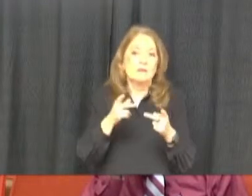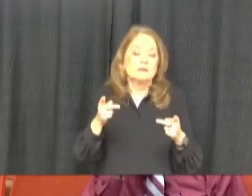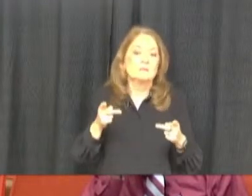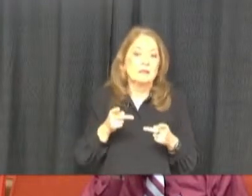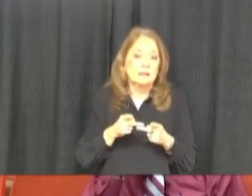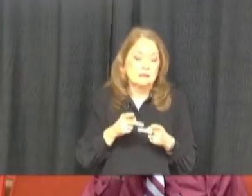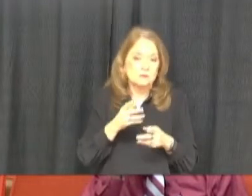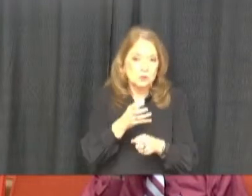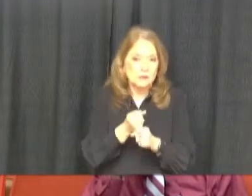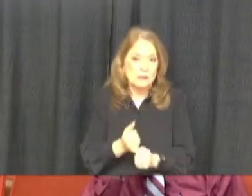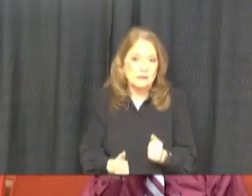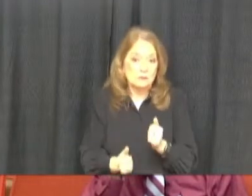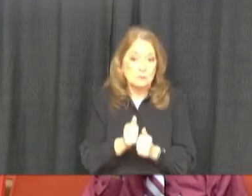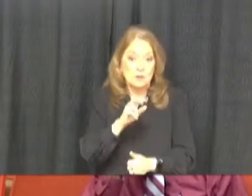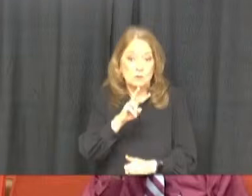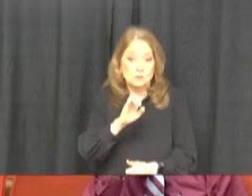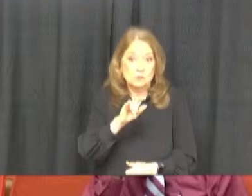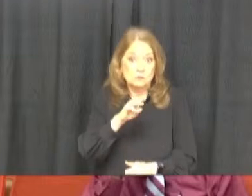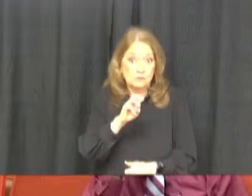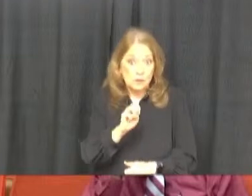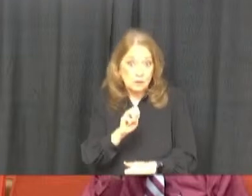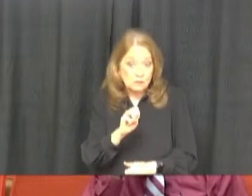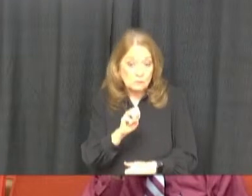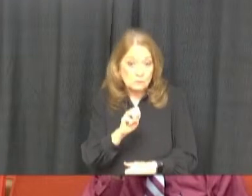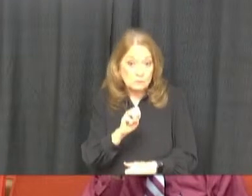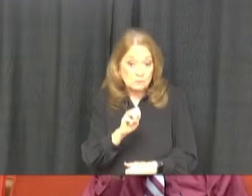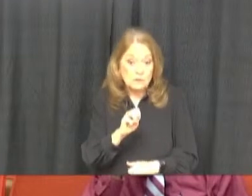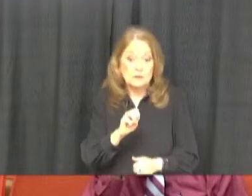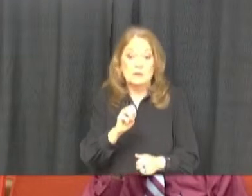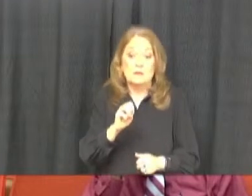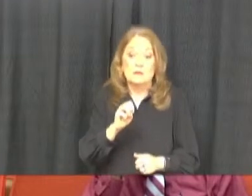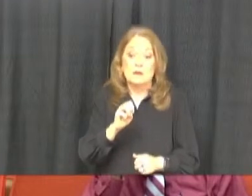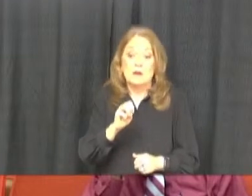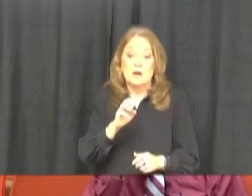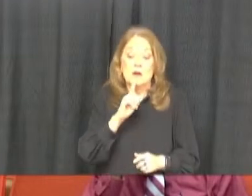where you will get the most volume by vehicles that travel through